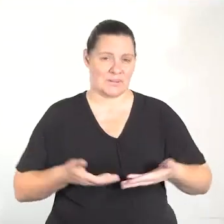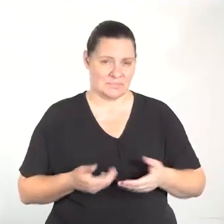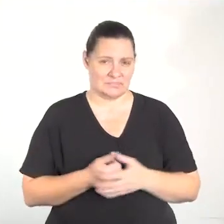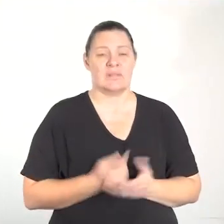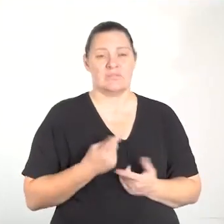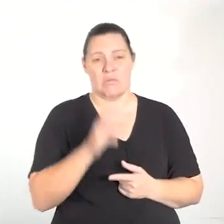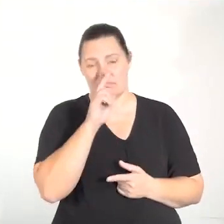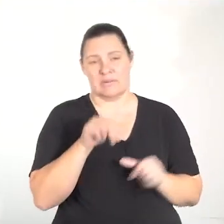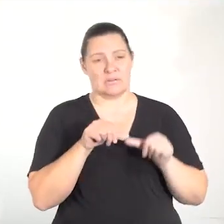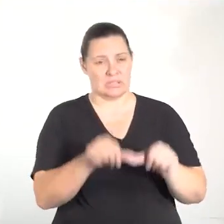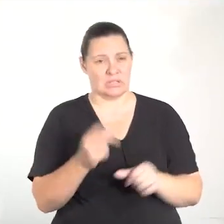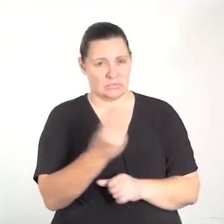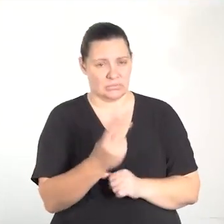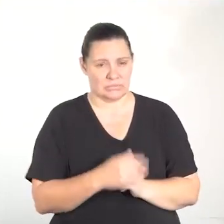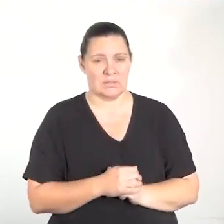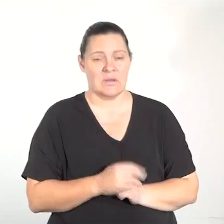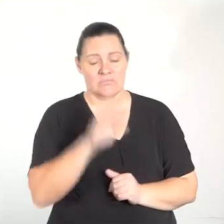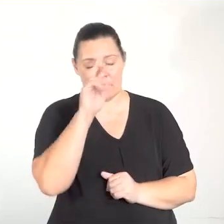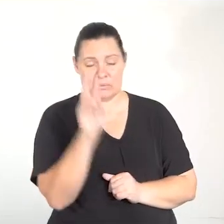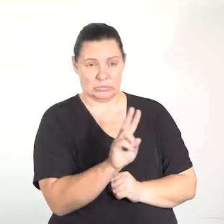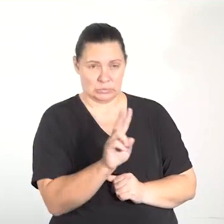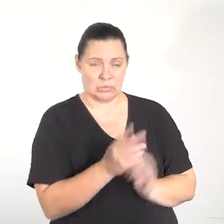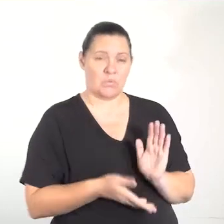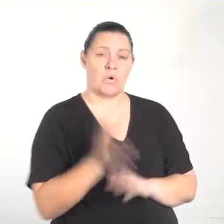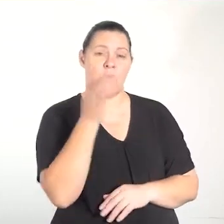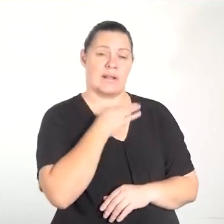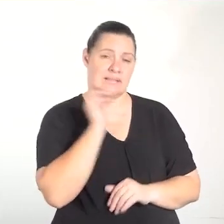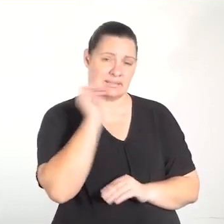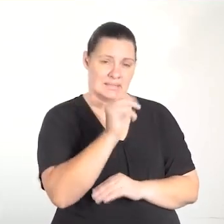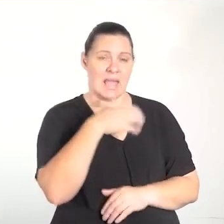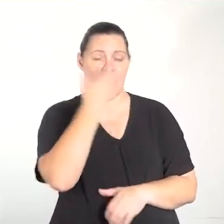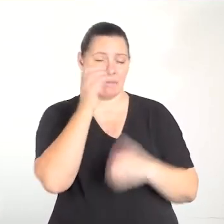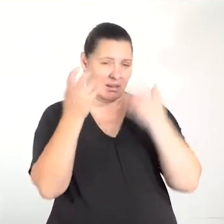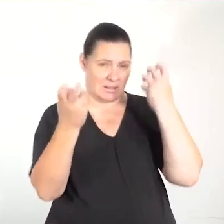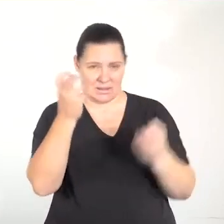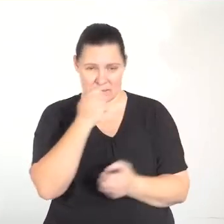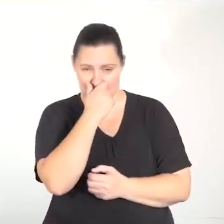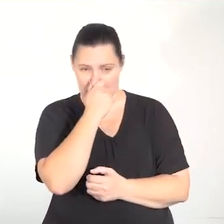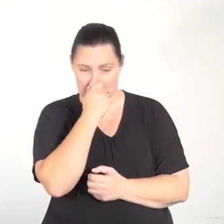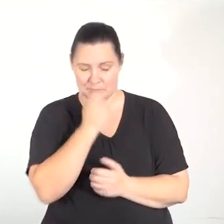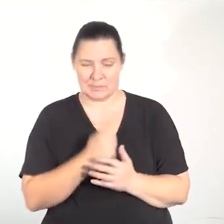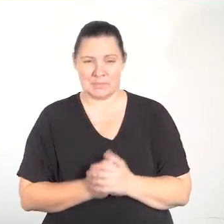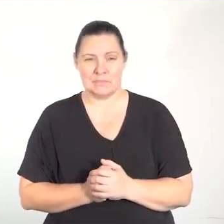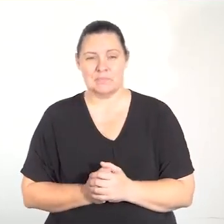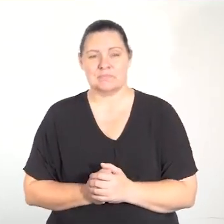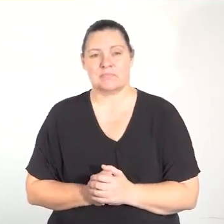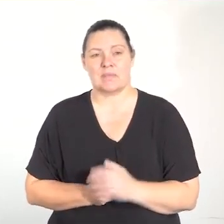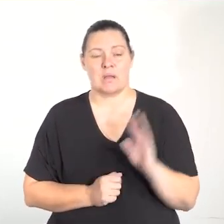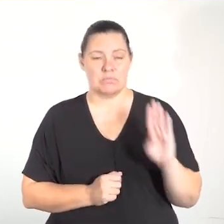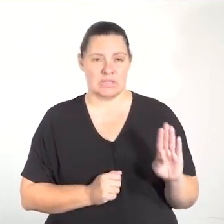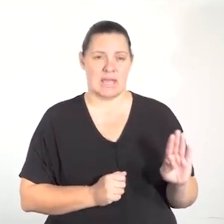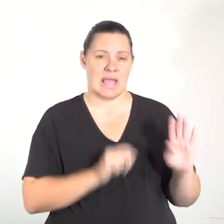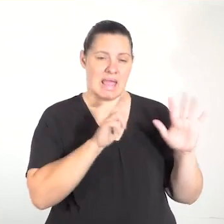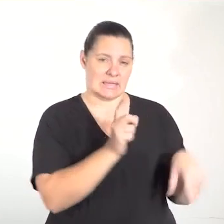Welcome back. Let's continue with Busi and Kensani. So, remember Busi and Kensani decided to go apple picking as one of the activities